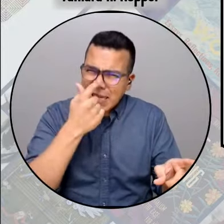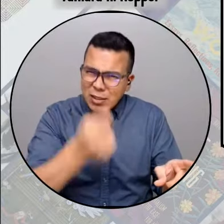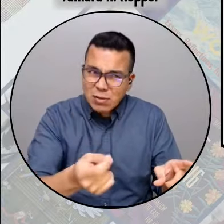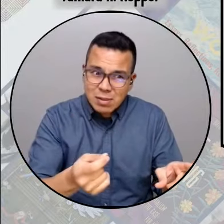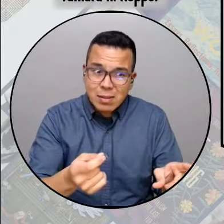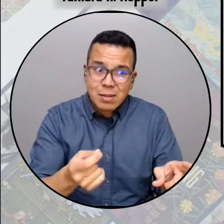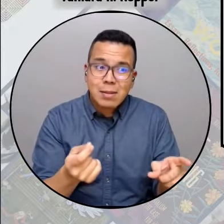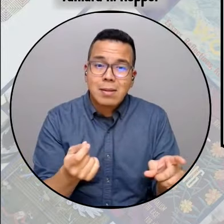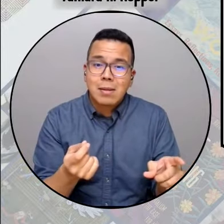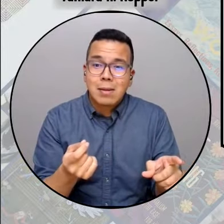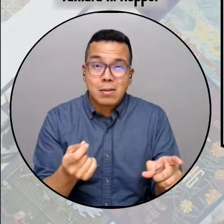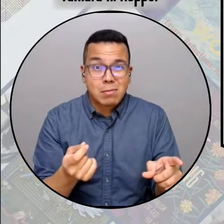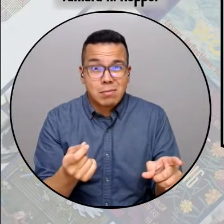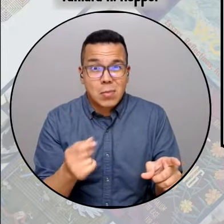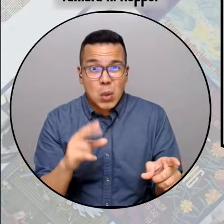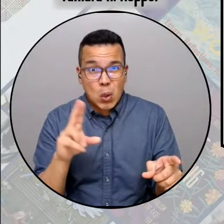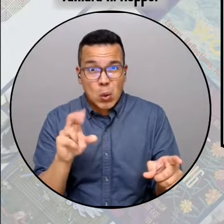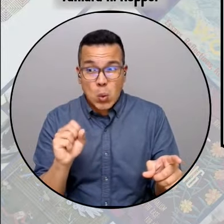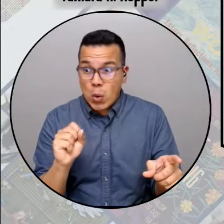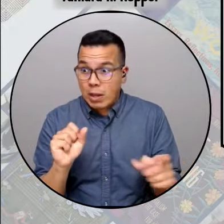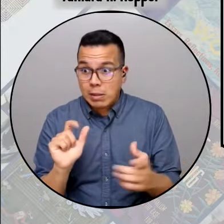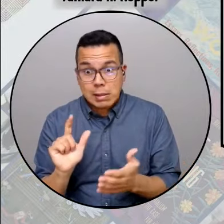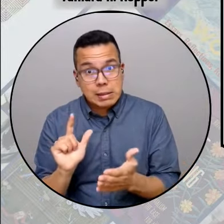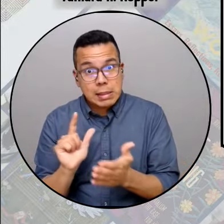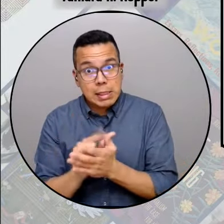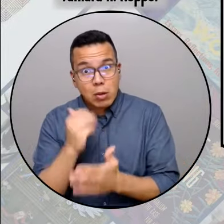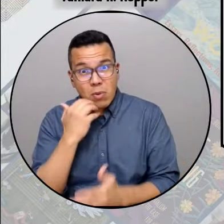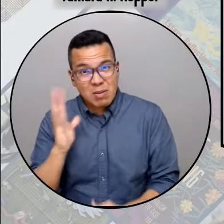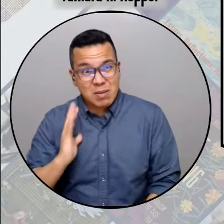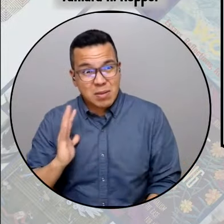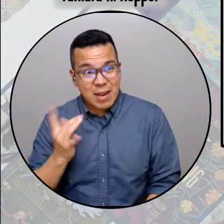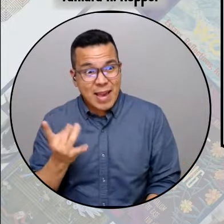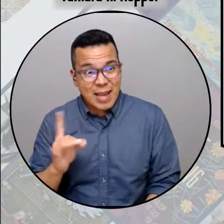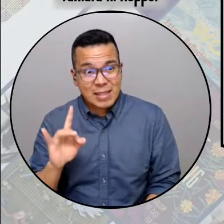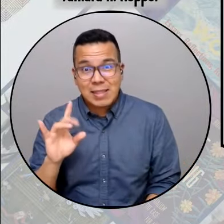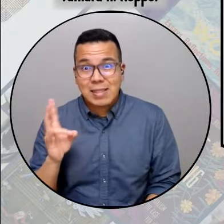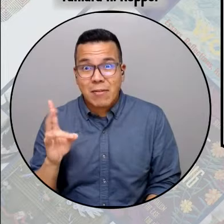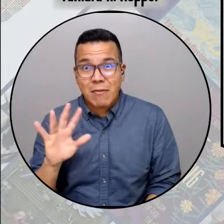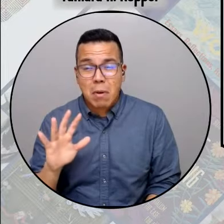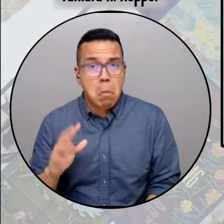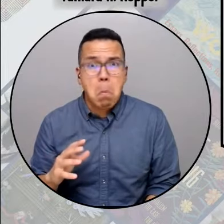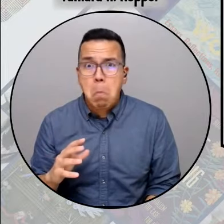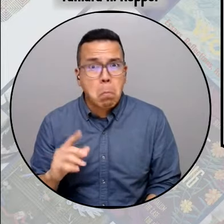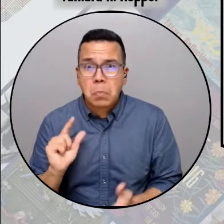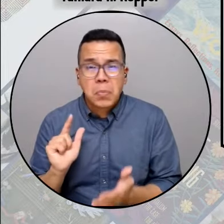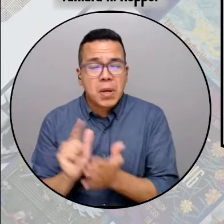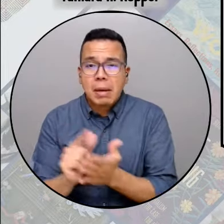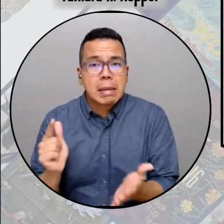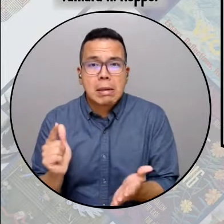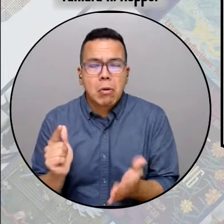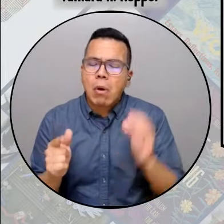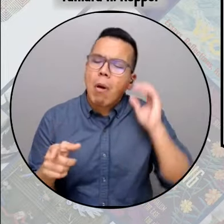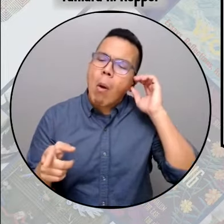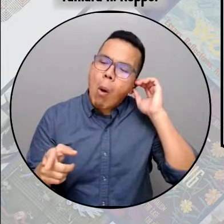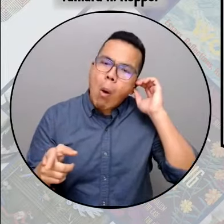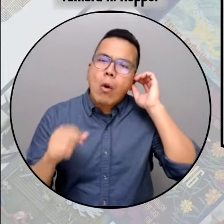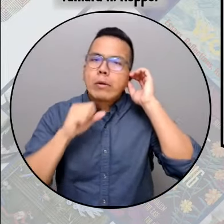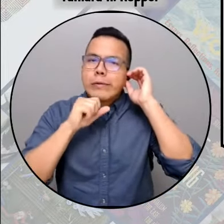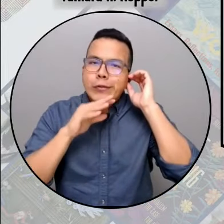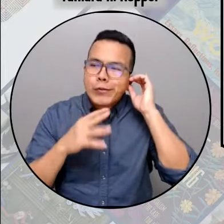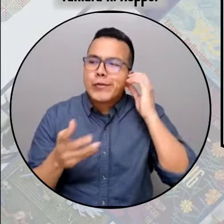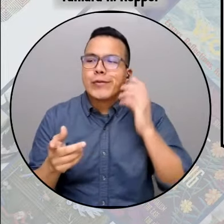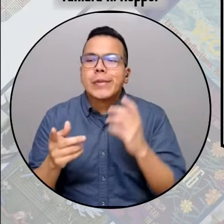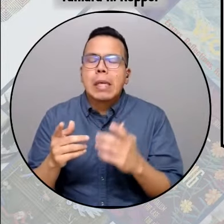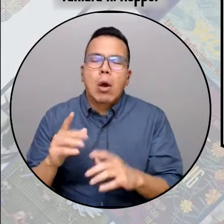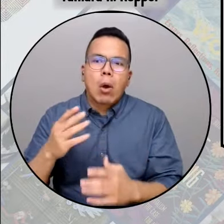lot of areas, right? It was sometimes treated as a vice or as kind of a nuisance or quote unquote immoral, but it wasn't always